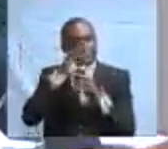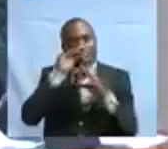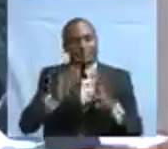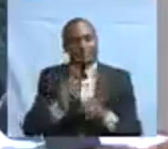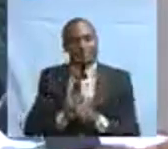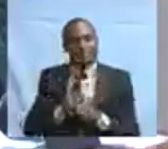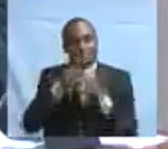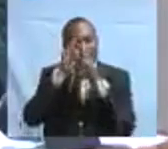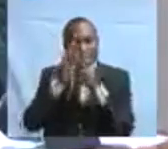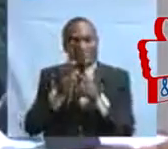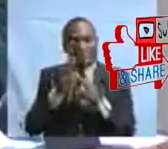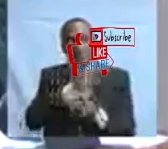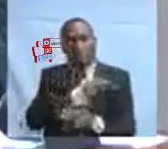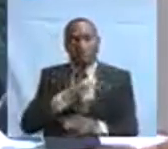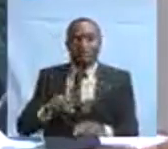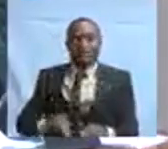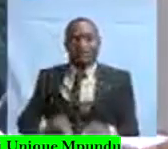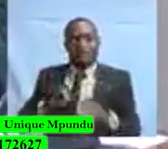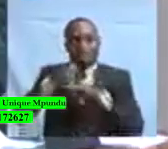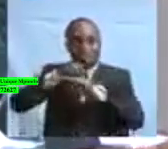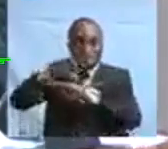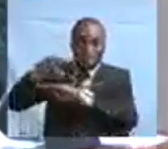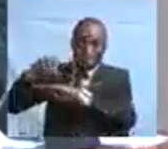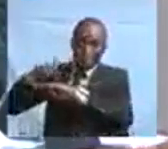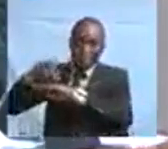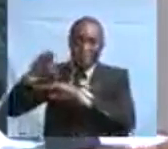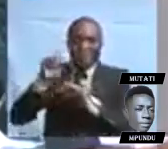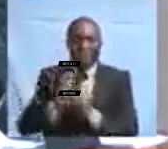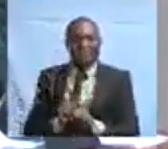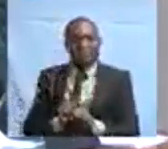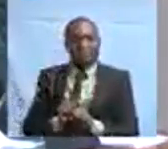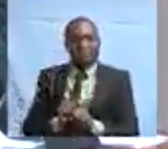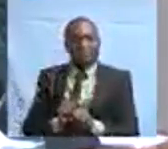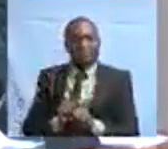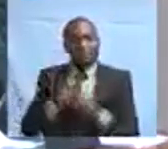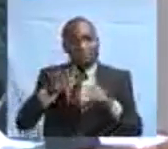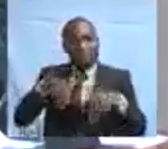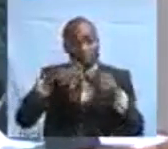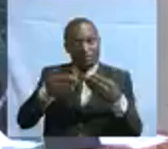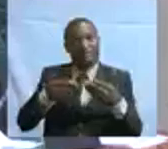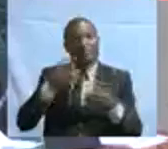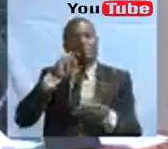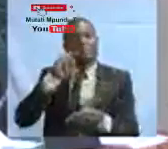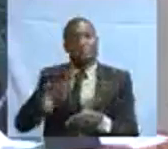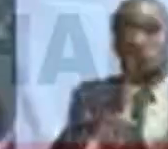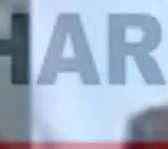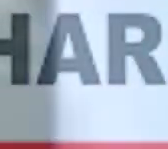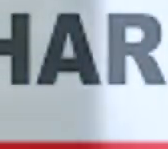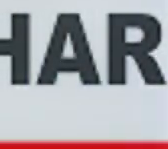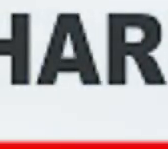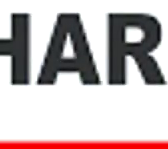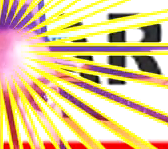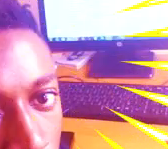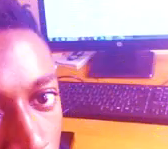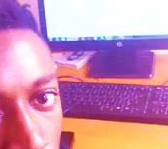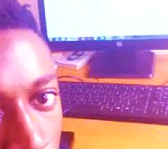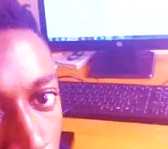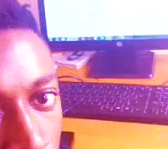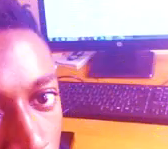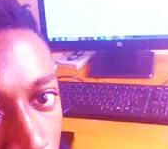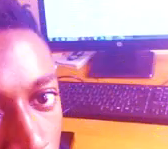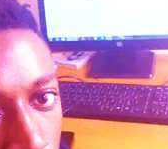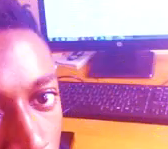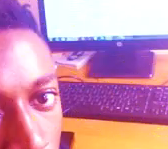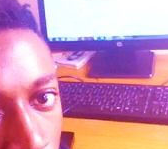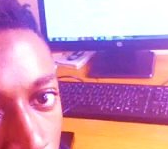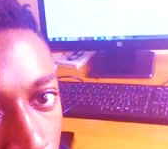I think, honorable members, I advise that as we submit, let's be factual. All right, that's all right